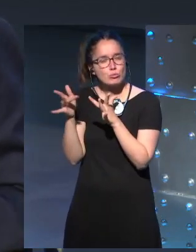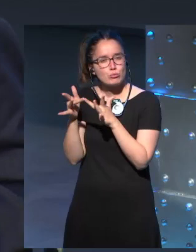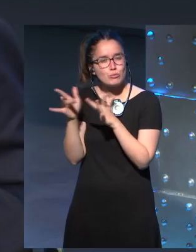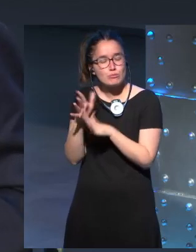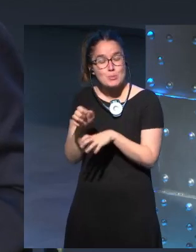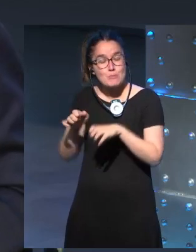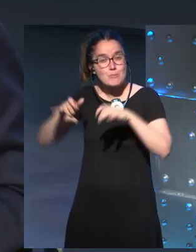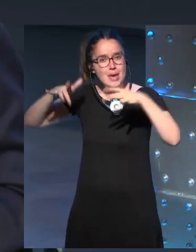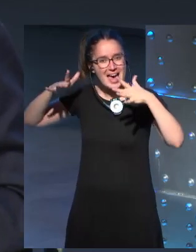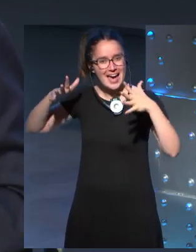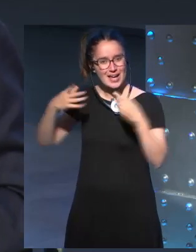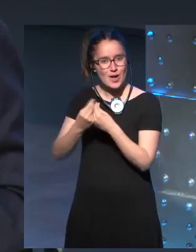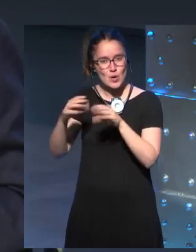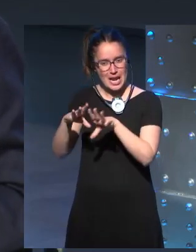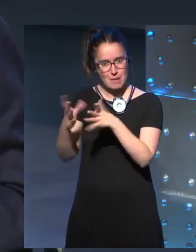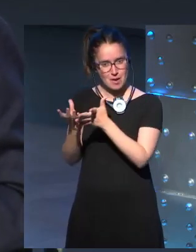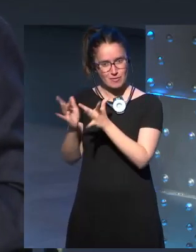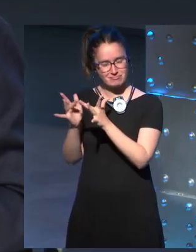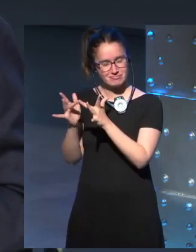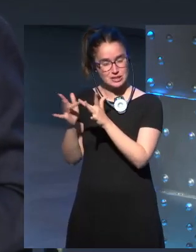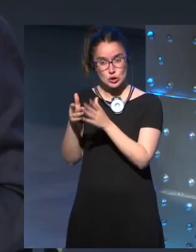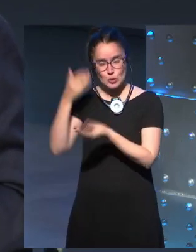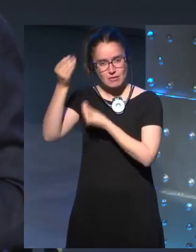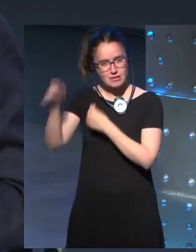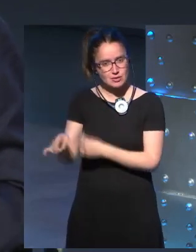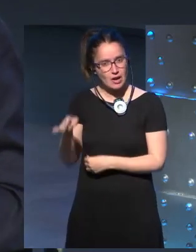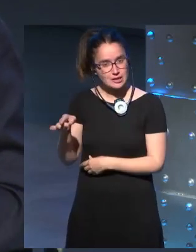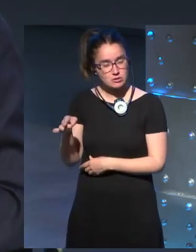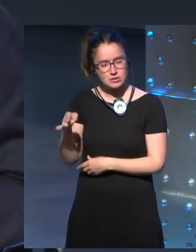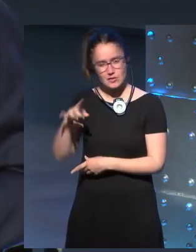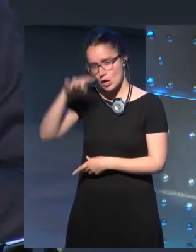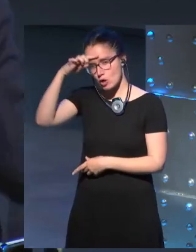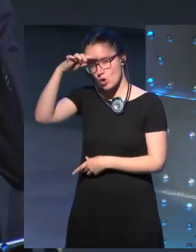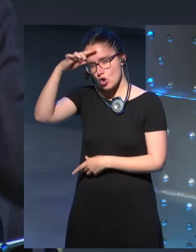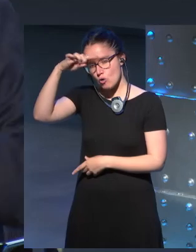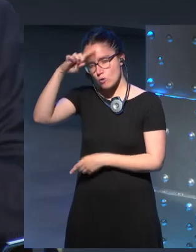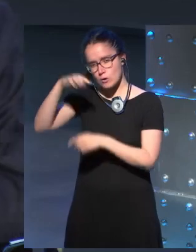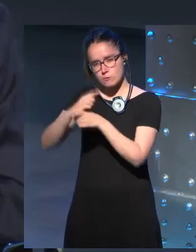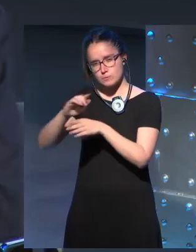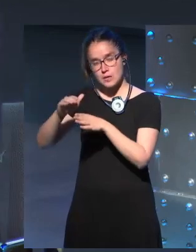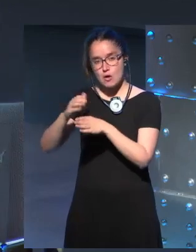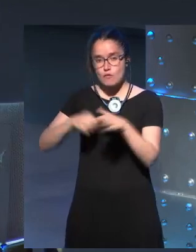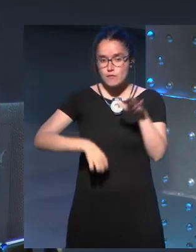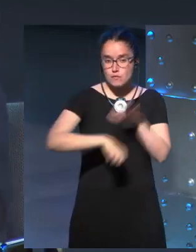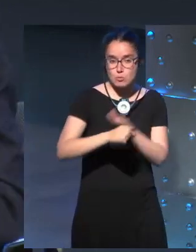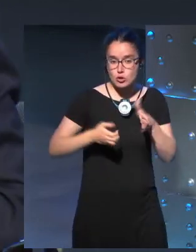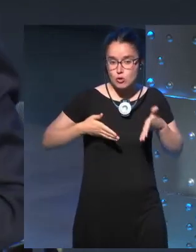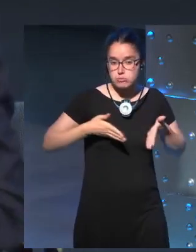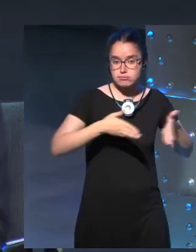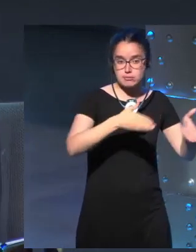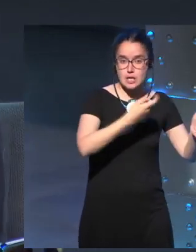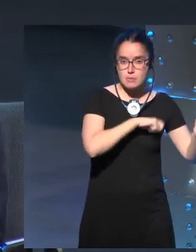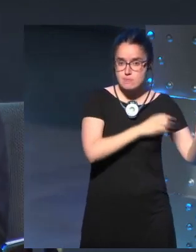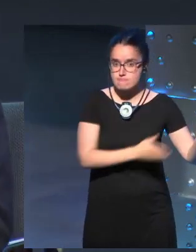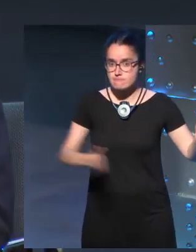intelligent, with that magical relationship with the ball. I think that is countercultural, so to speak.